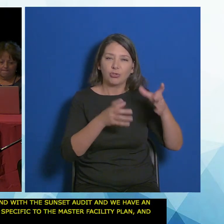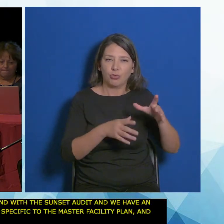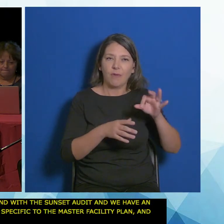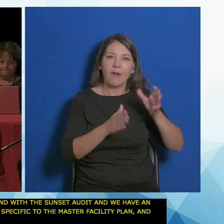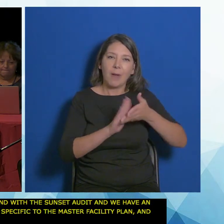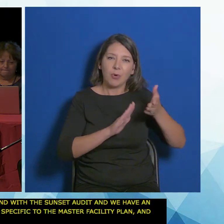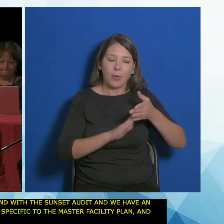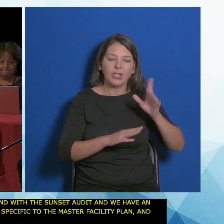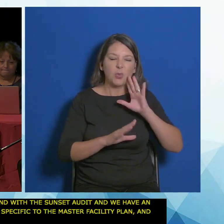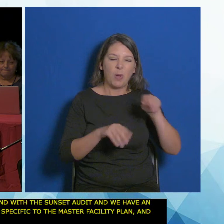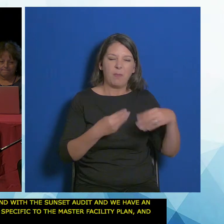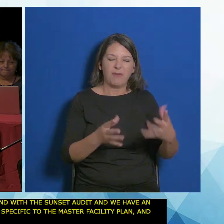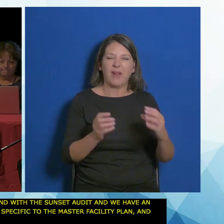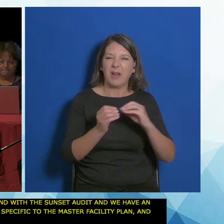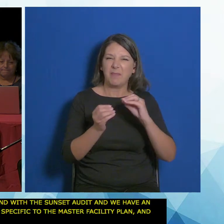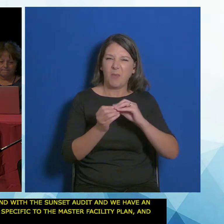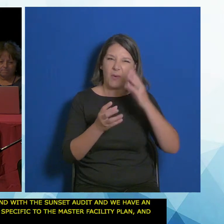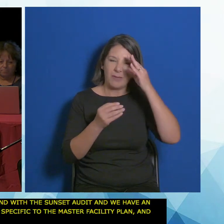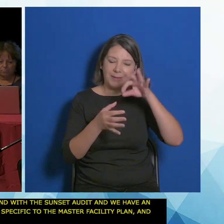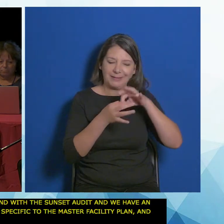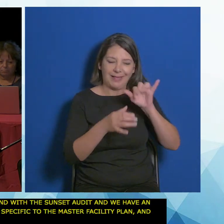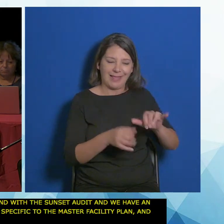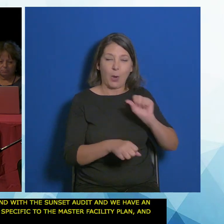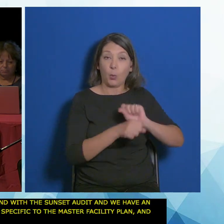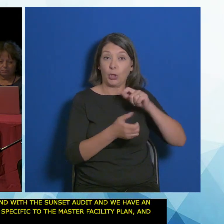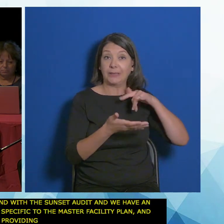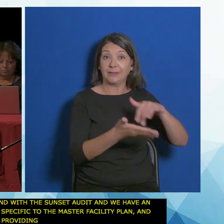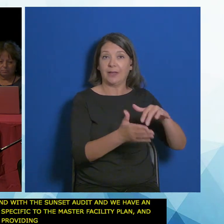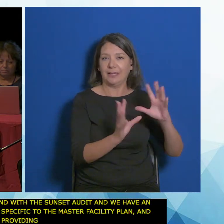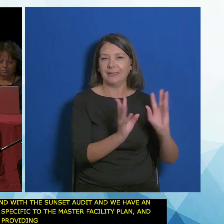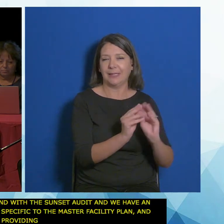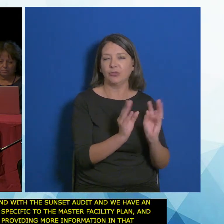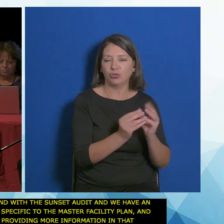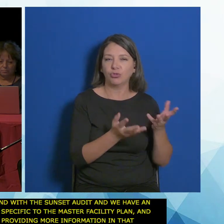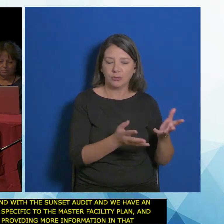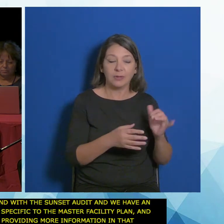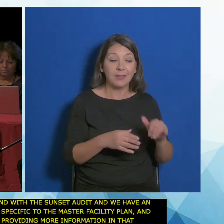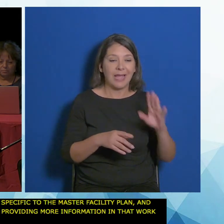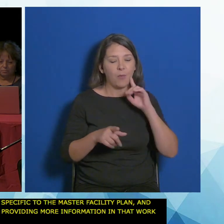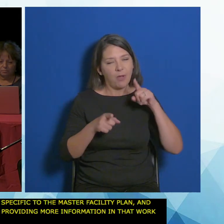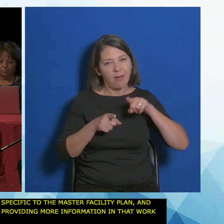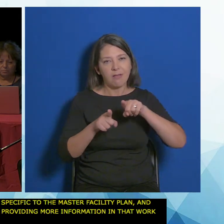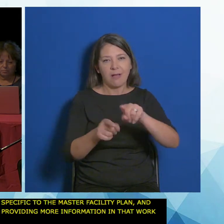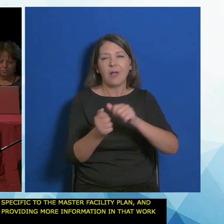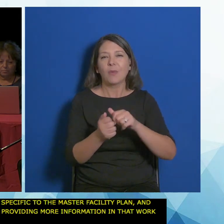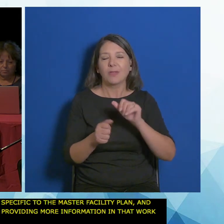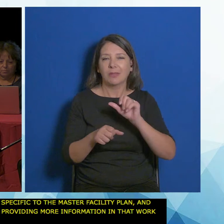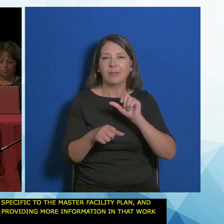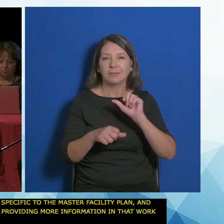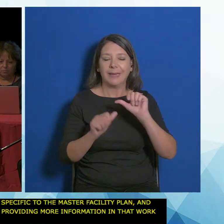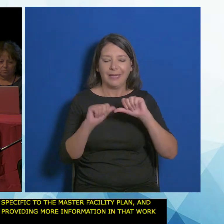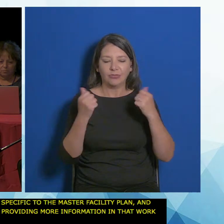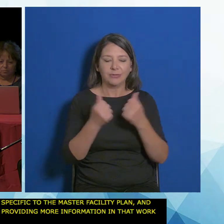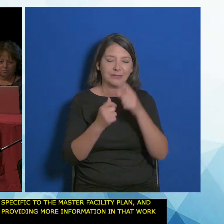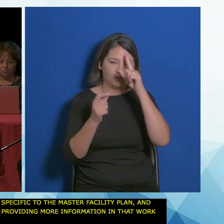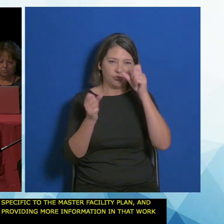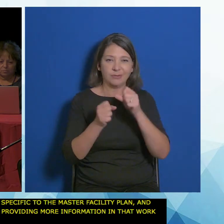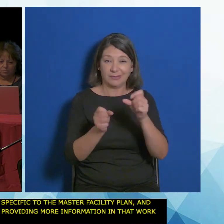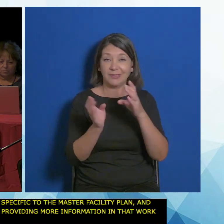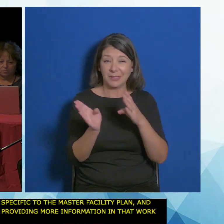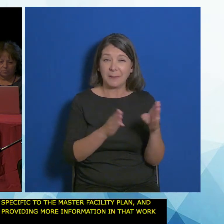more information in that work study session. So all of that will align with our agency strategic plan.